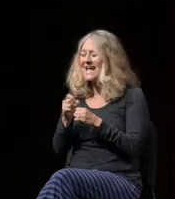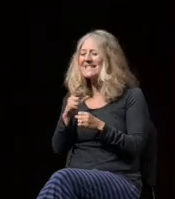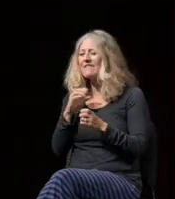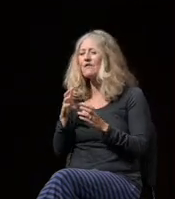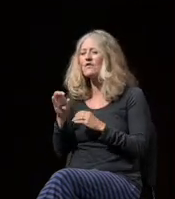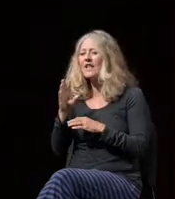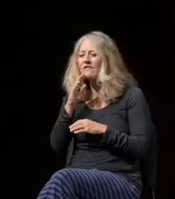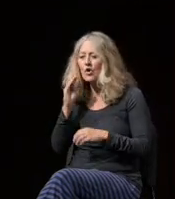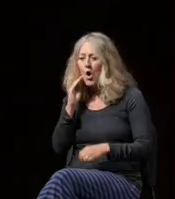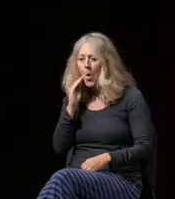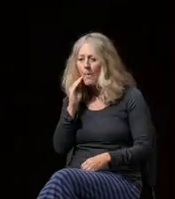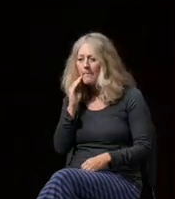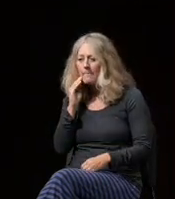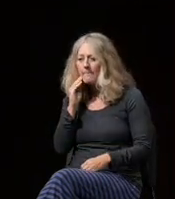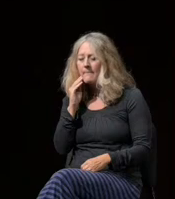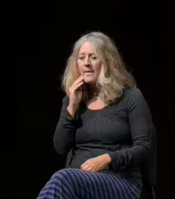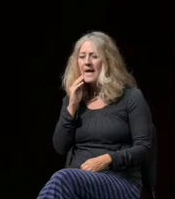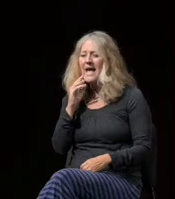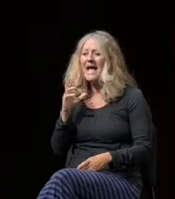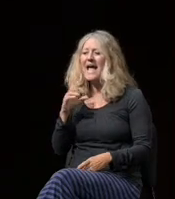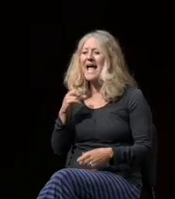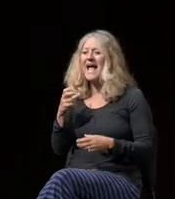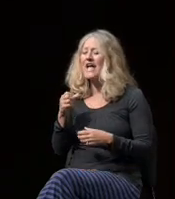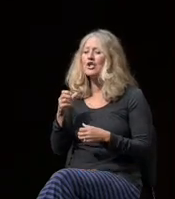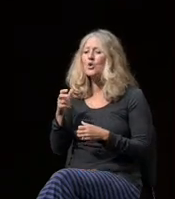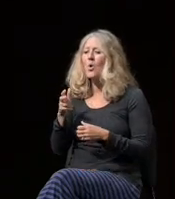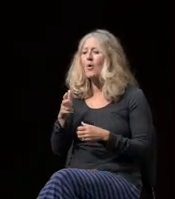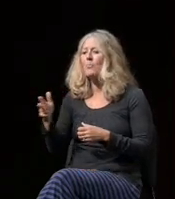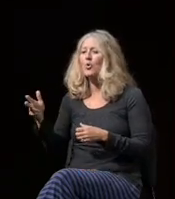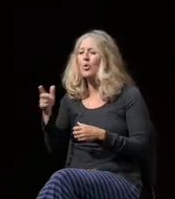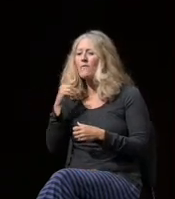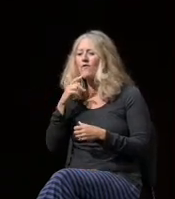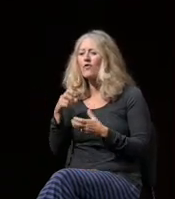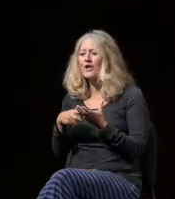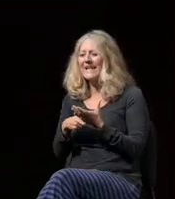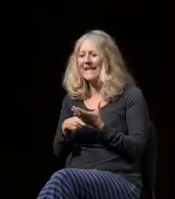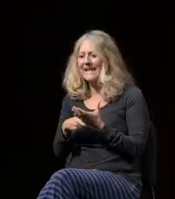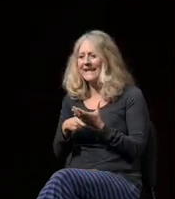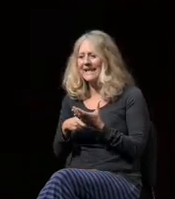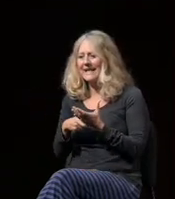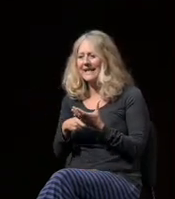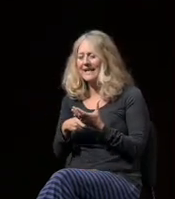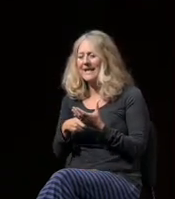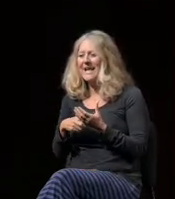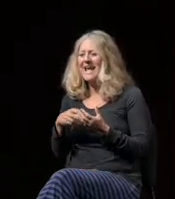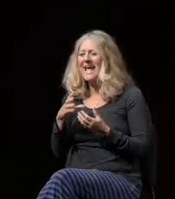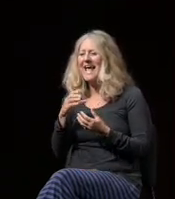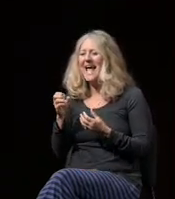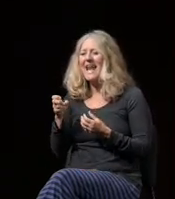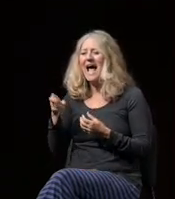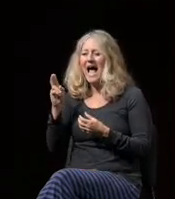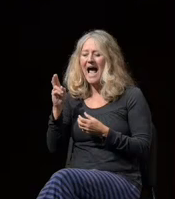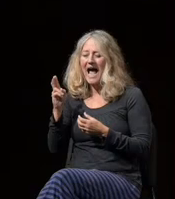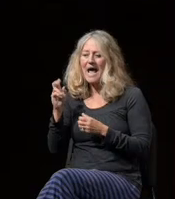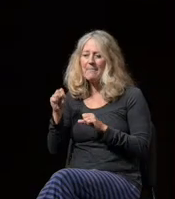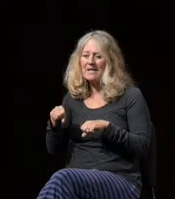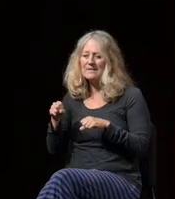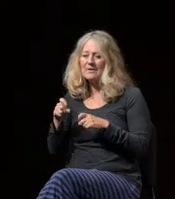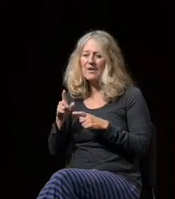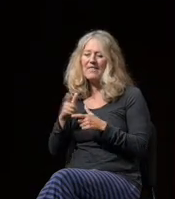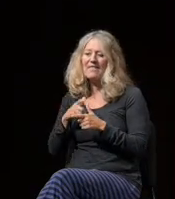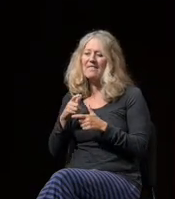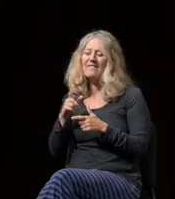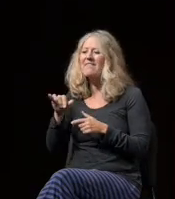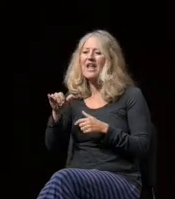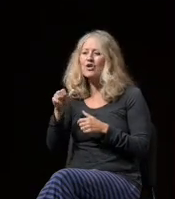house and you go out and you get stopped for a traffic ticket, and there's a high probability that you will not come out of that